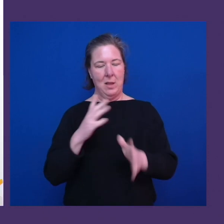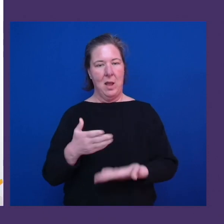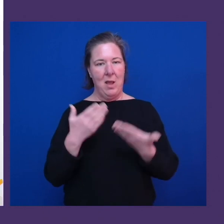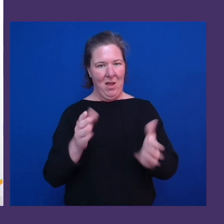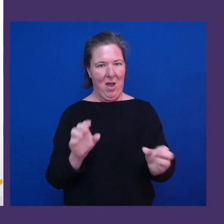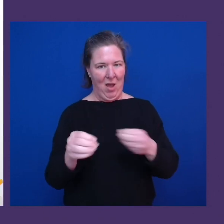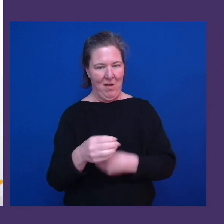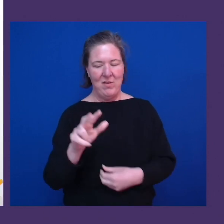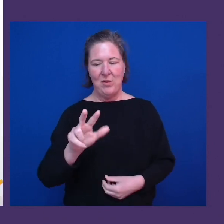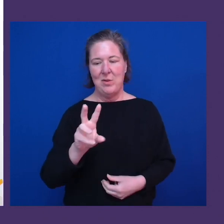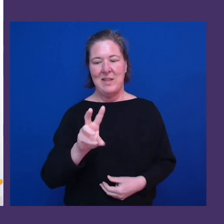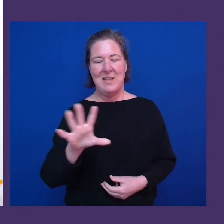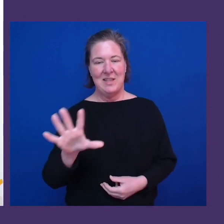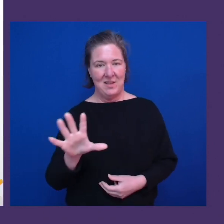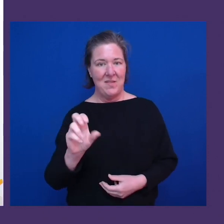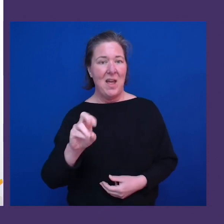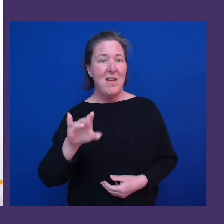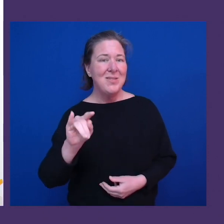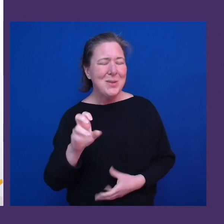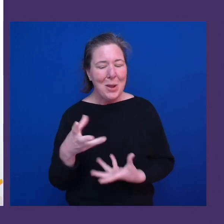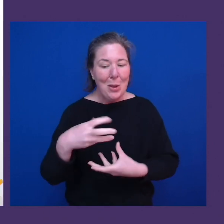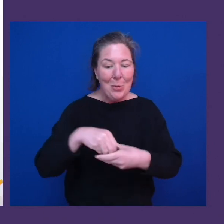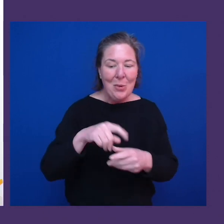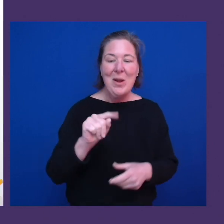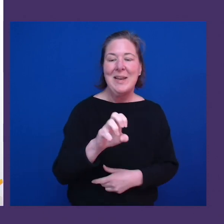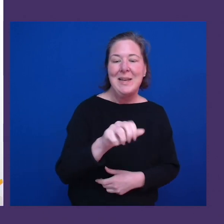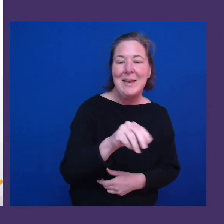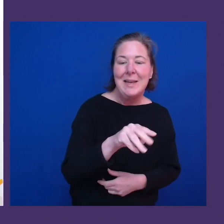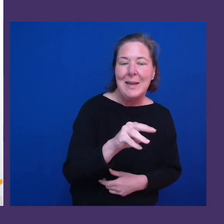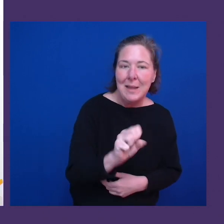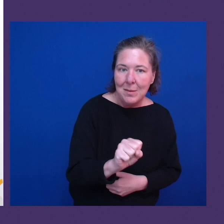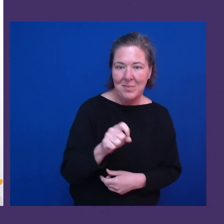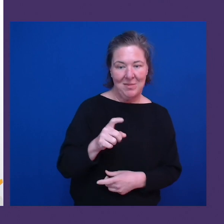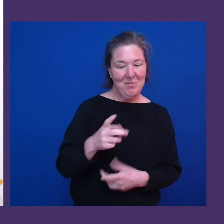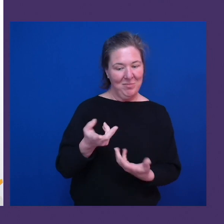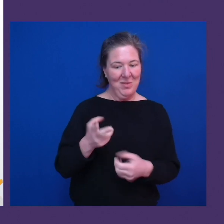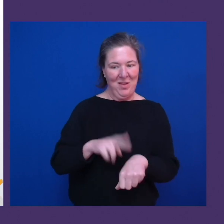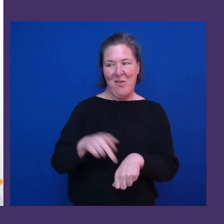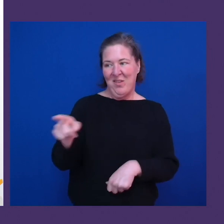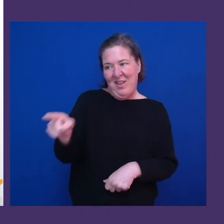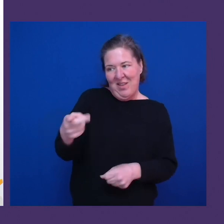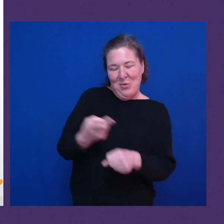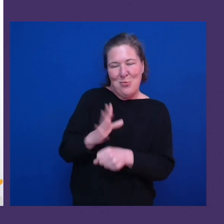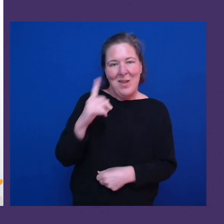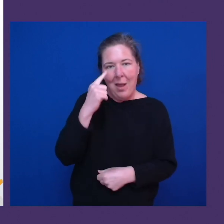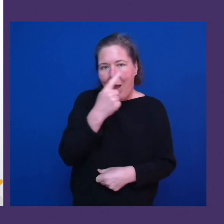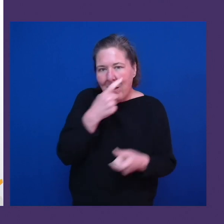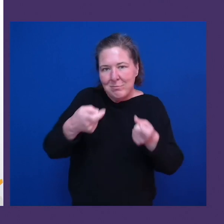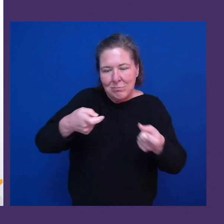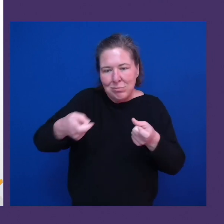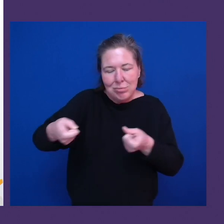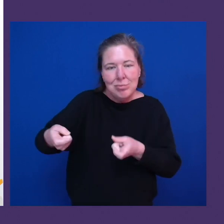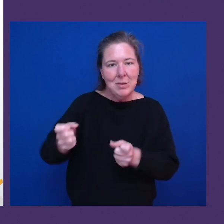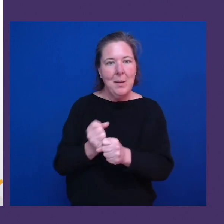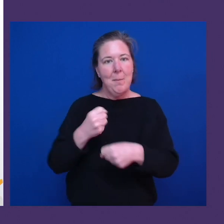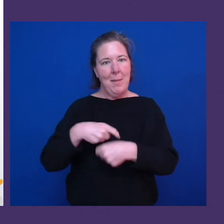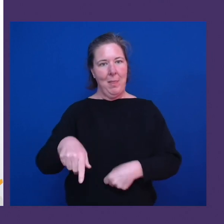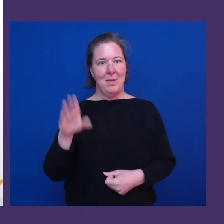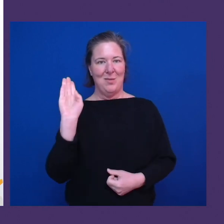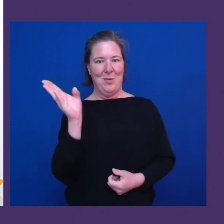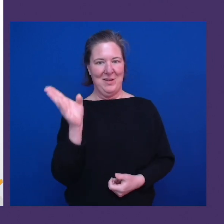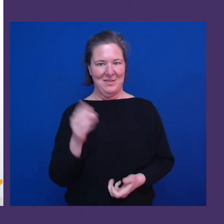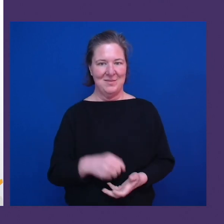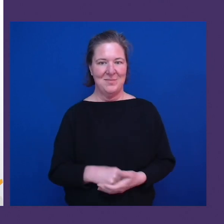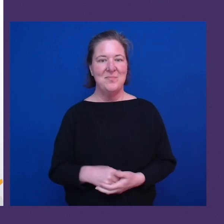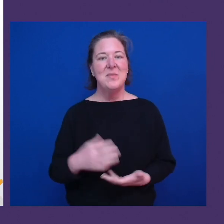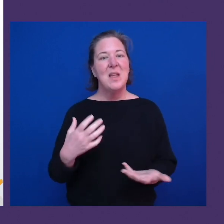suite, including, of course, Teams, which Victor is controlling with his eyes right now to make this presentation. And